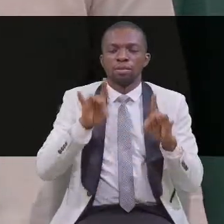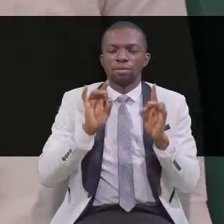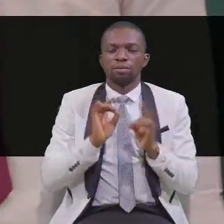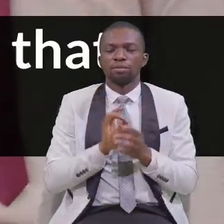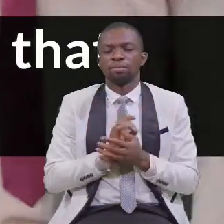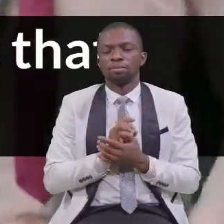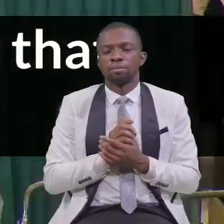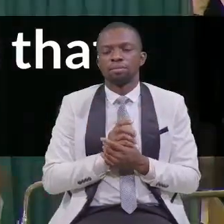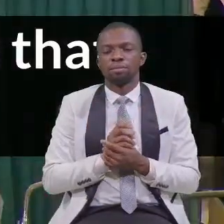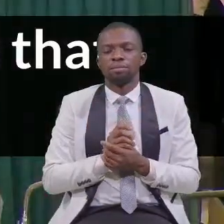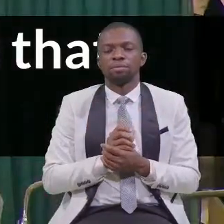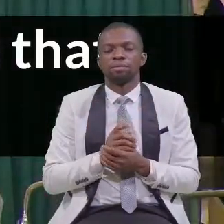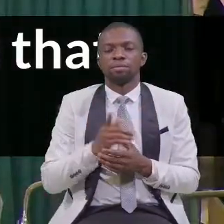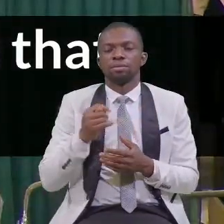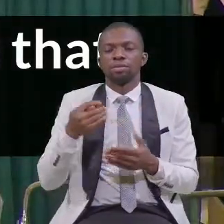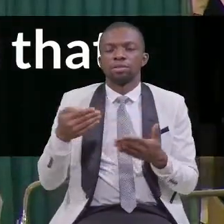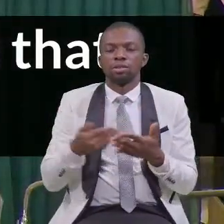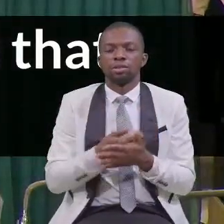found.